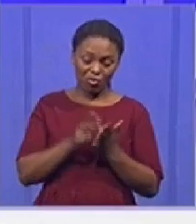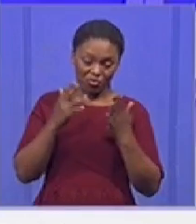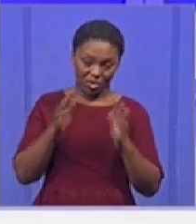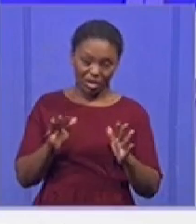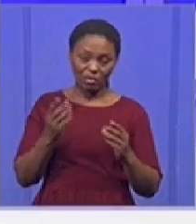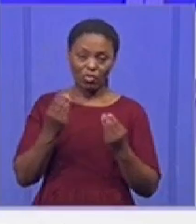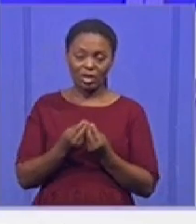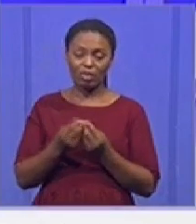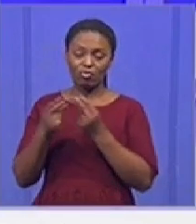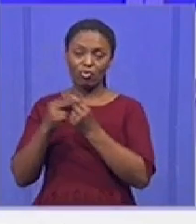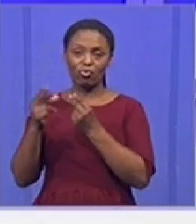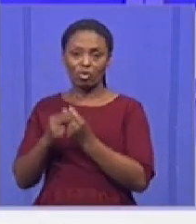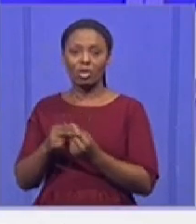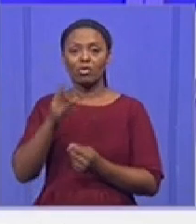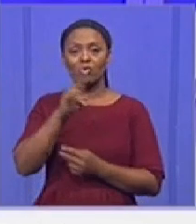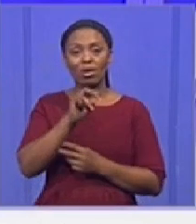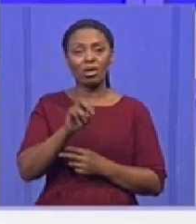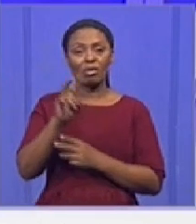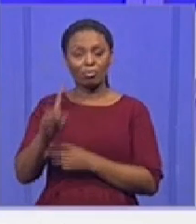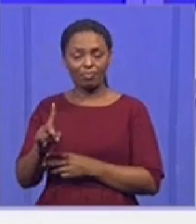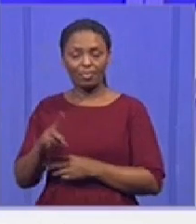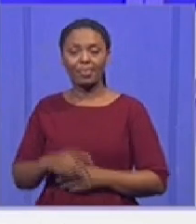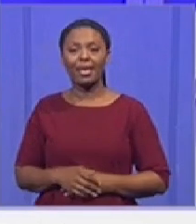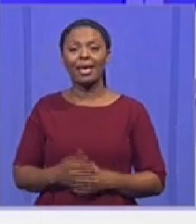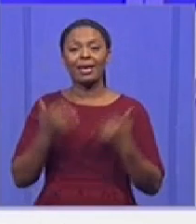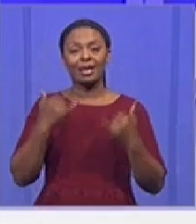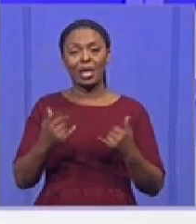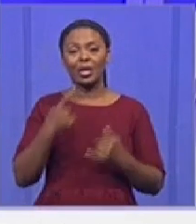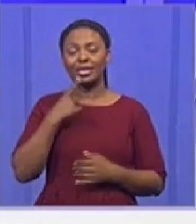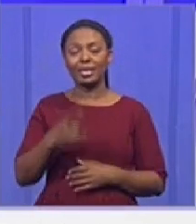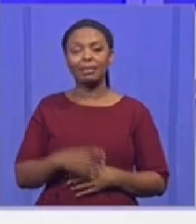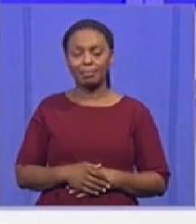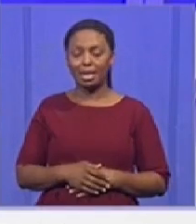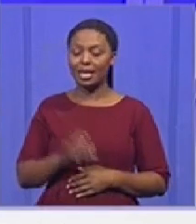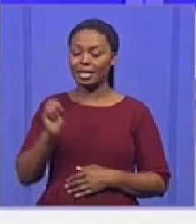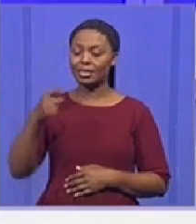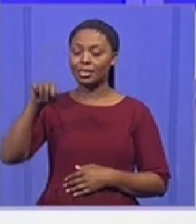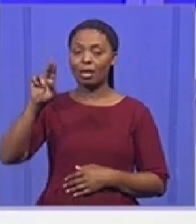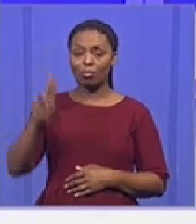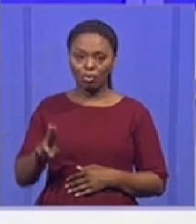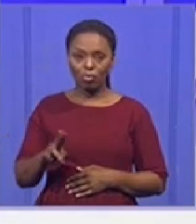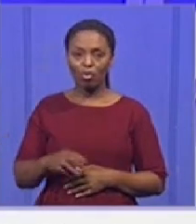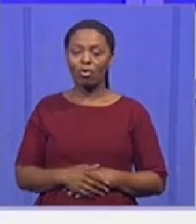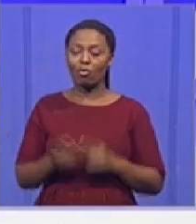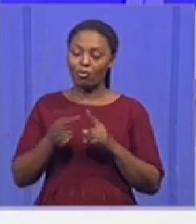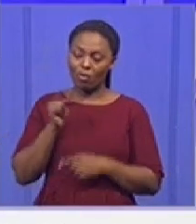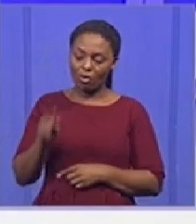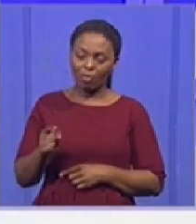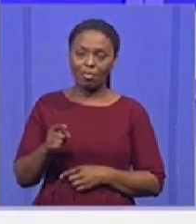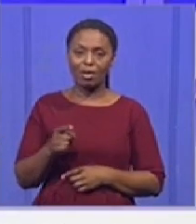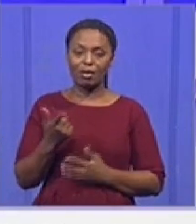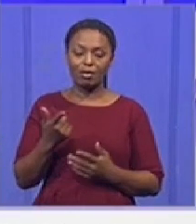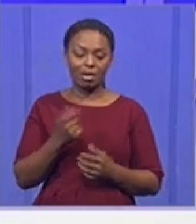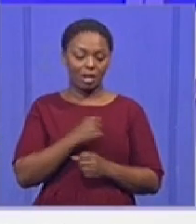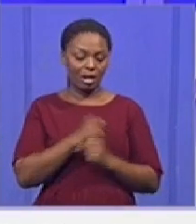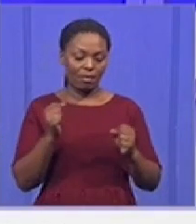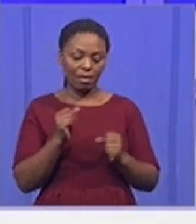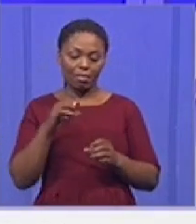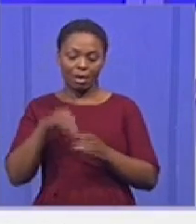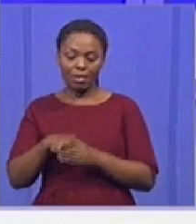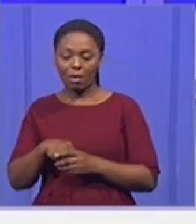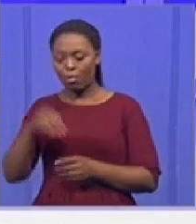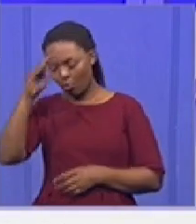ya 2011. SAPO e batla gore ditokololo tsa yona tsotlhe tseo e seng ditokololo tsa sepodisi mme di